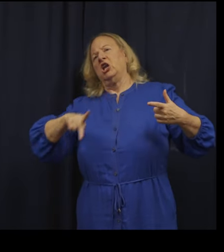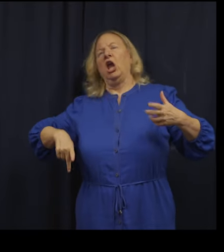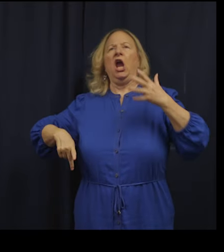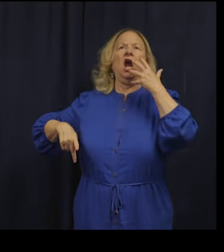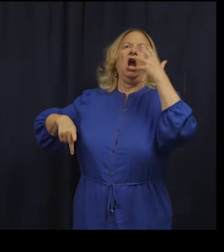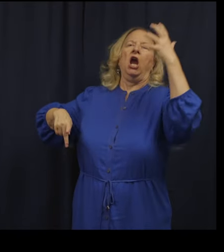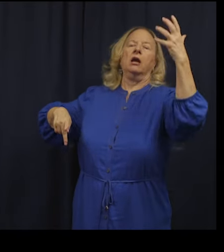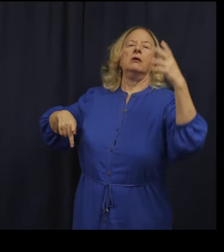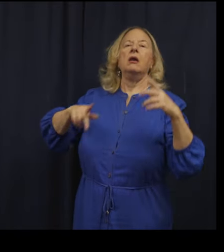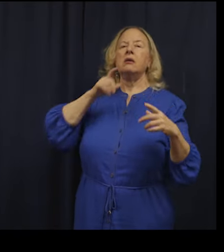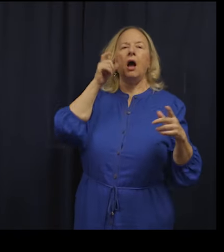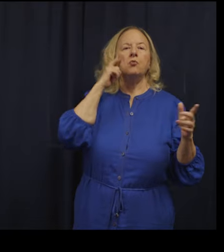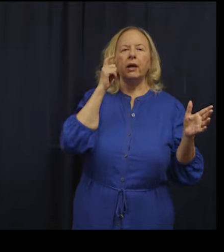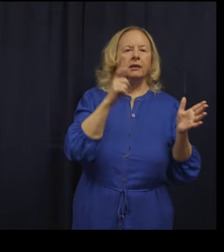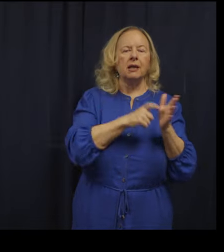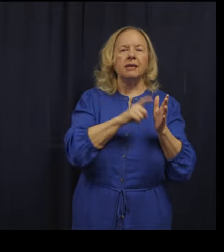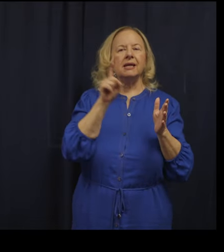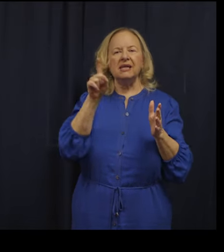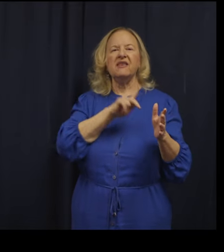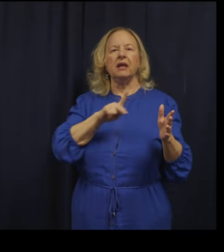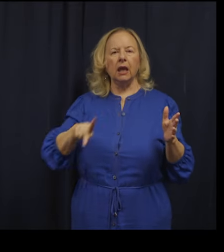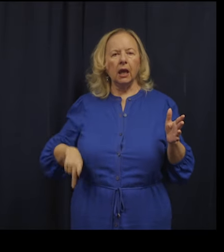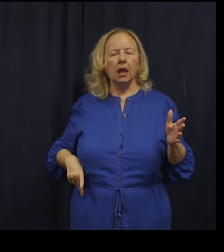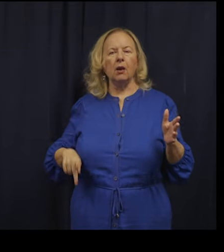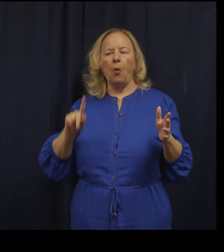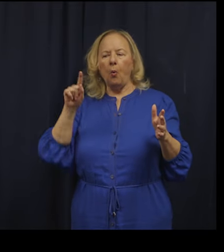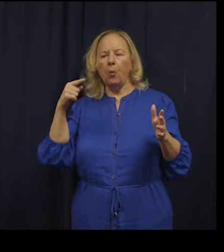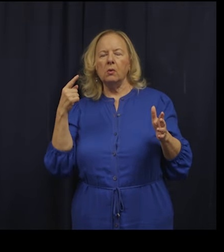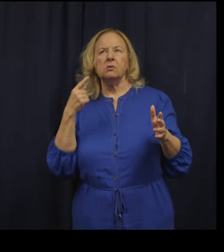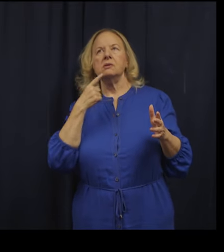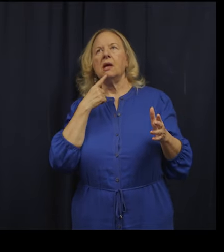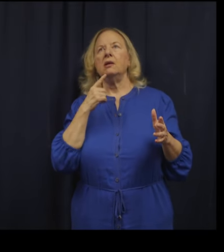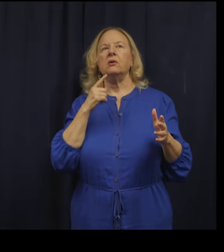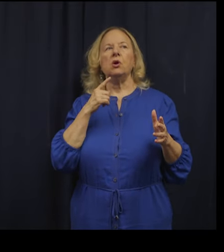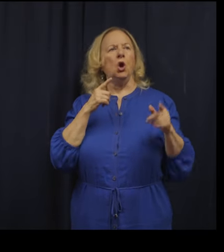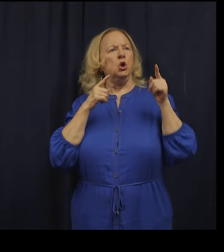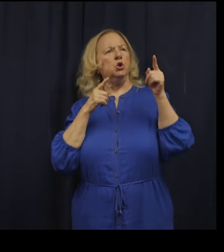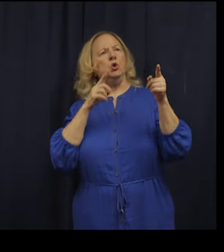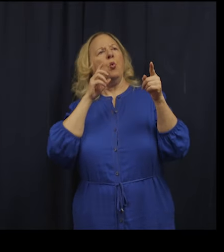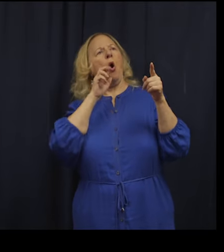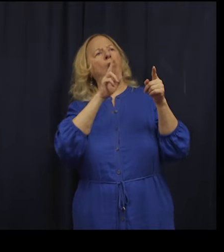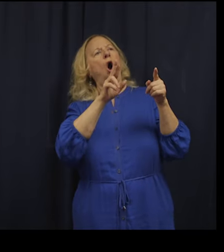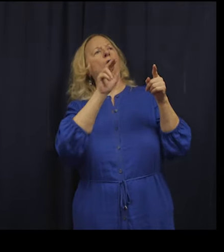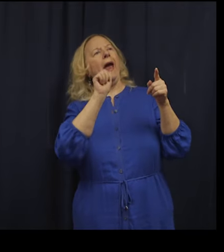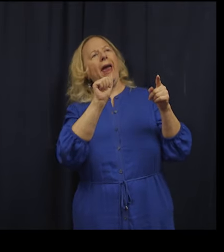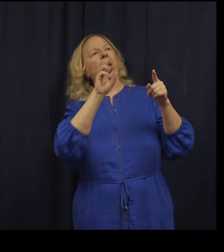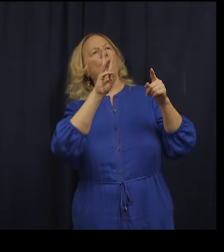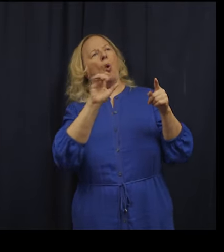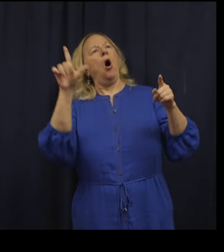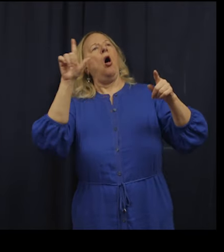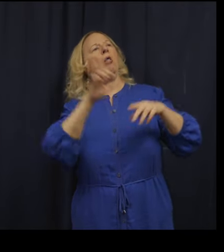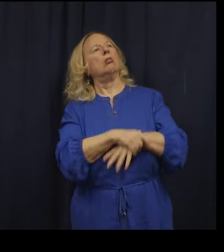not simply just recognizing that he's the king, as you would say to a wall, you are a wall.